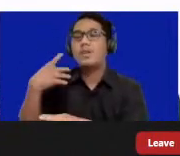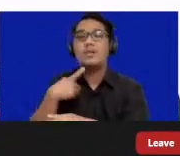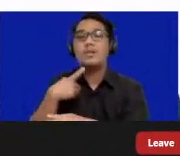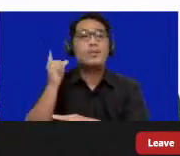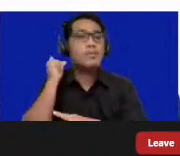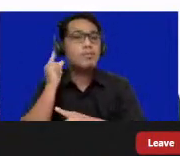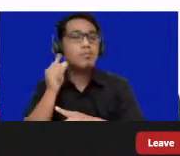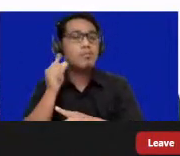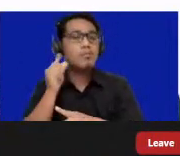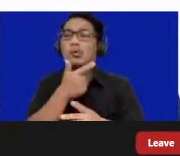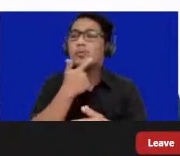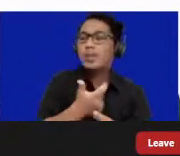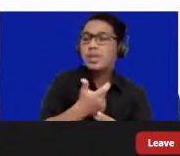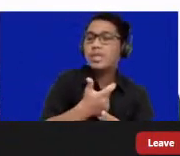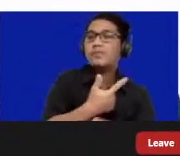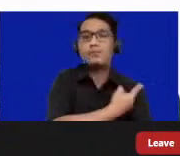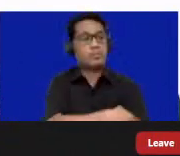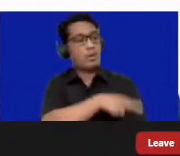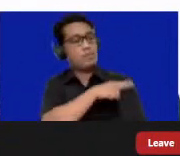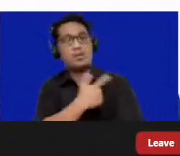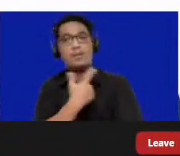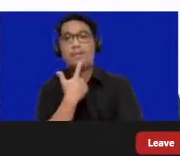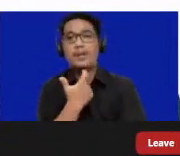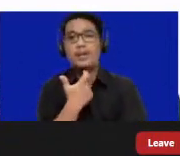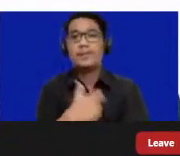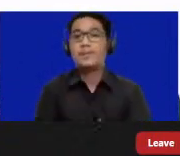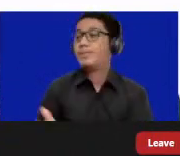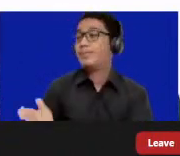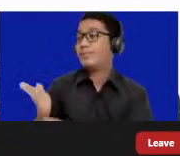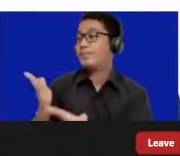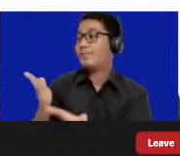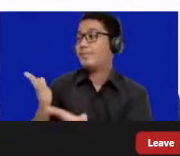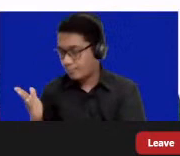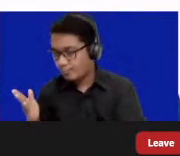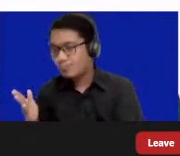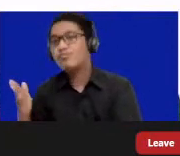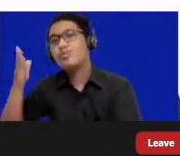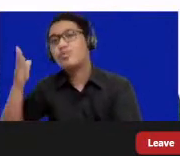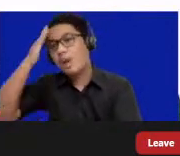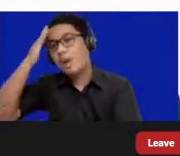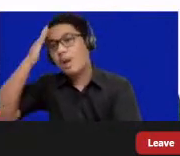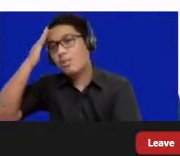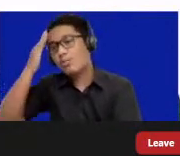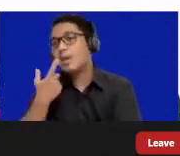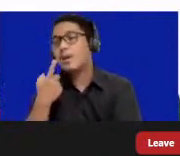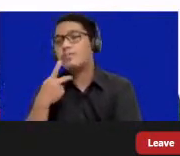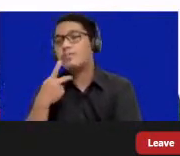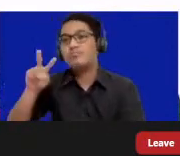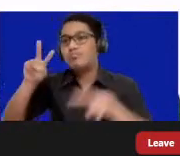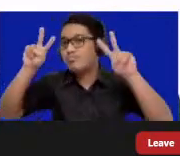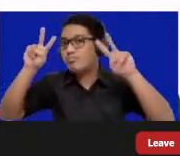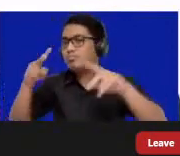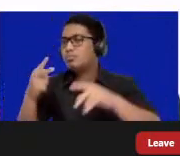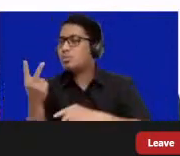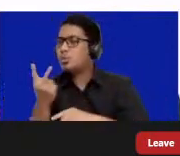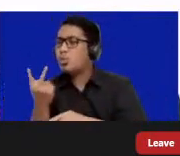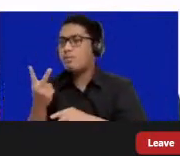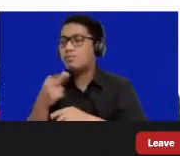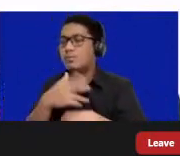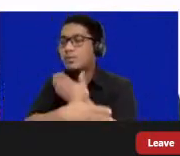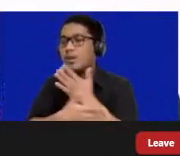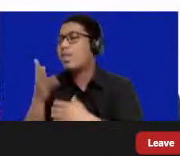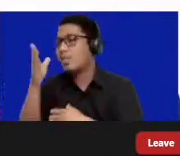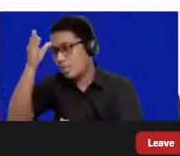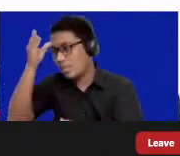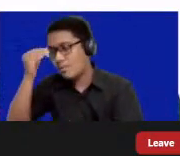clearly familiar with both contexts in both countries. So my question probably is, what is your